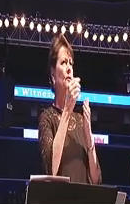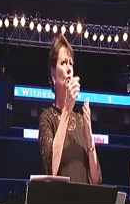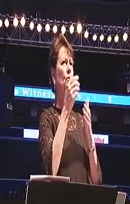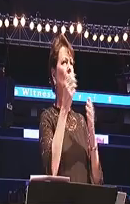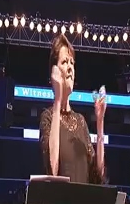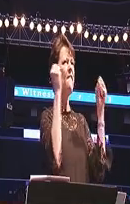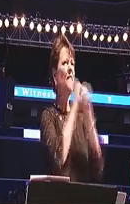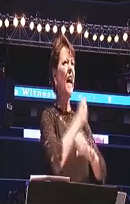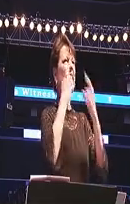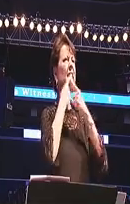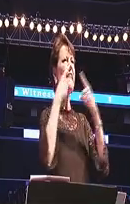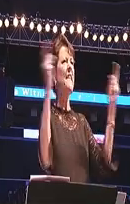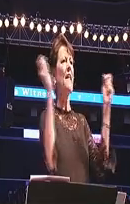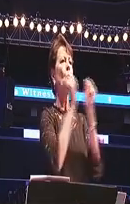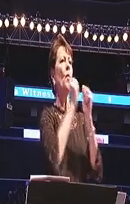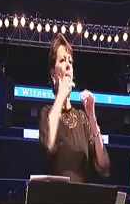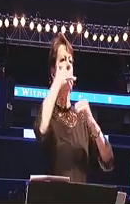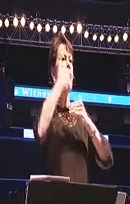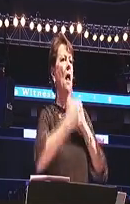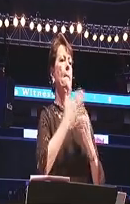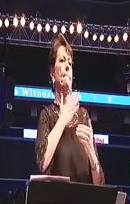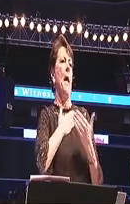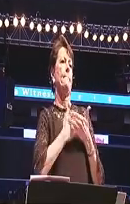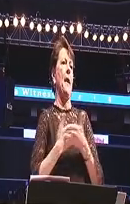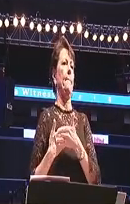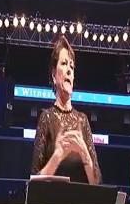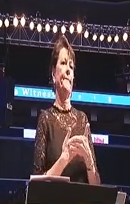of her baby.